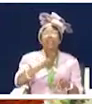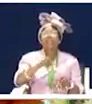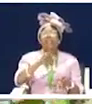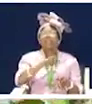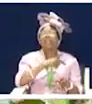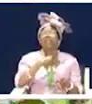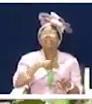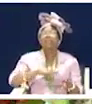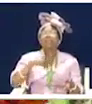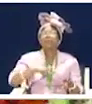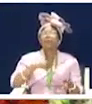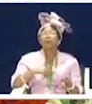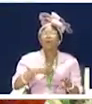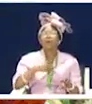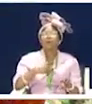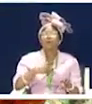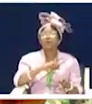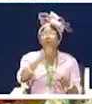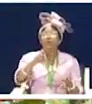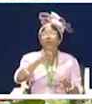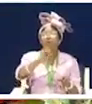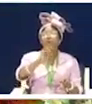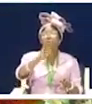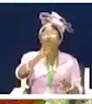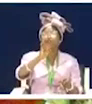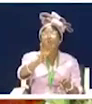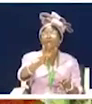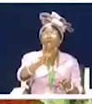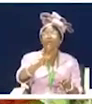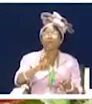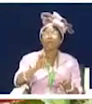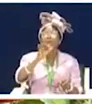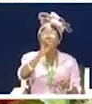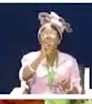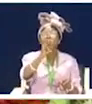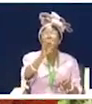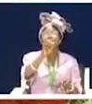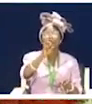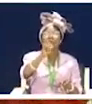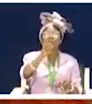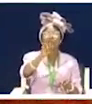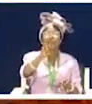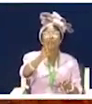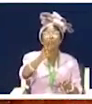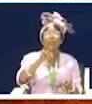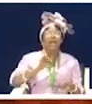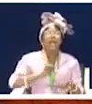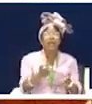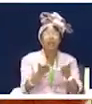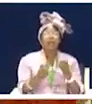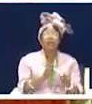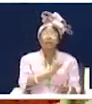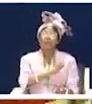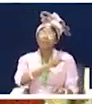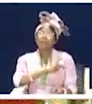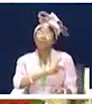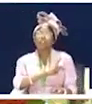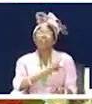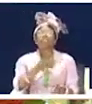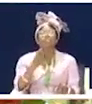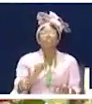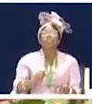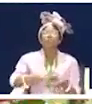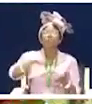Zone 4, Great Sanctuary, Ikorodu. I want to appreciate the name of Almighty God for terminating the yoke of barrenness